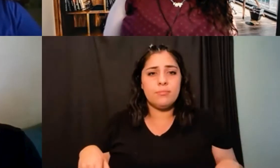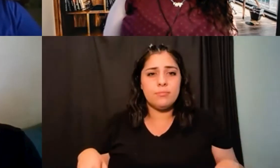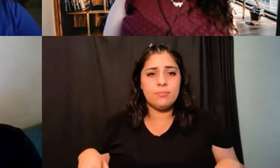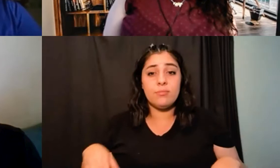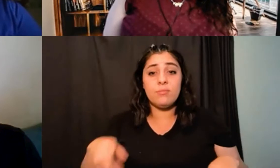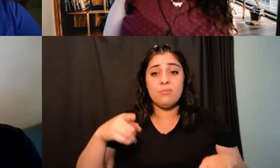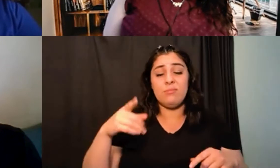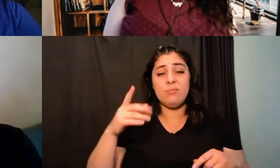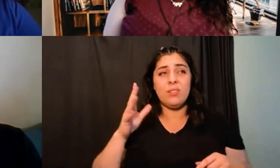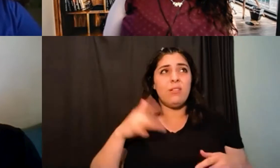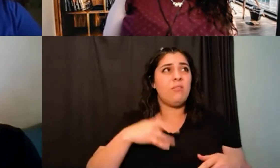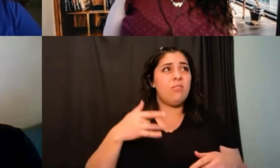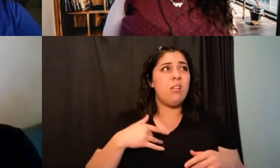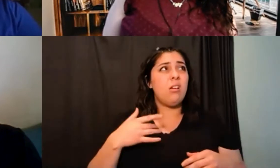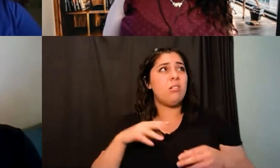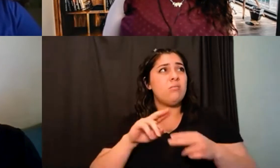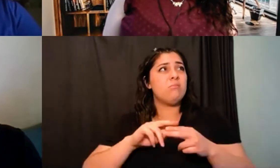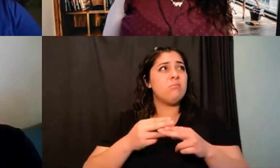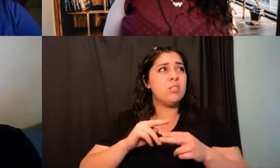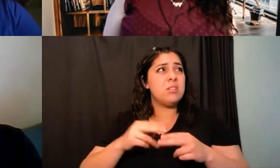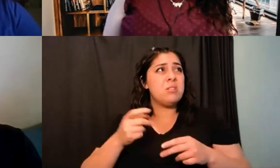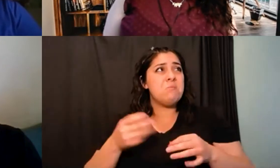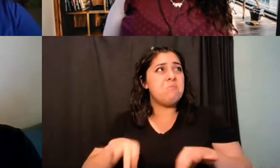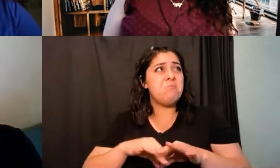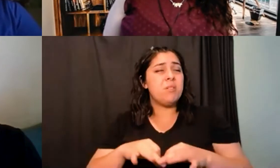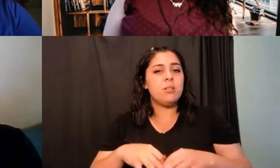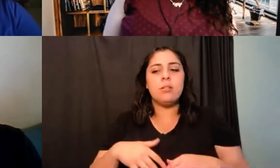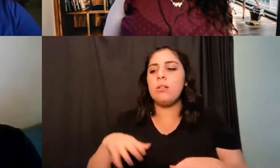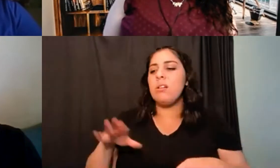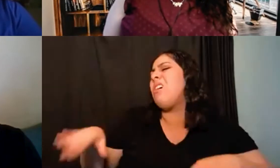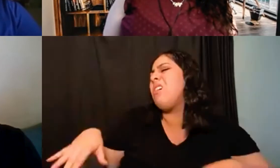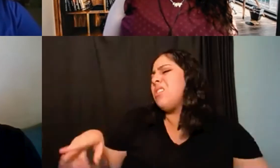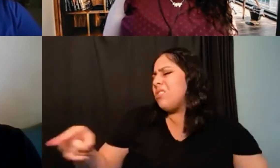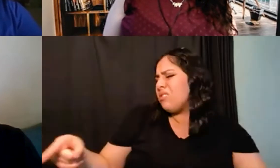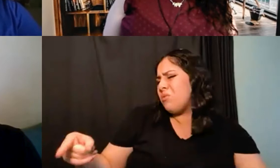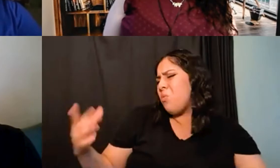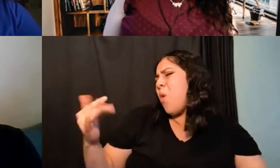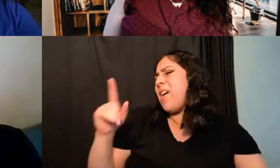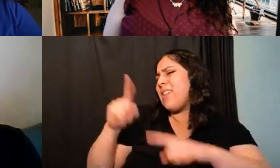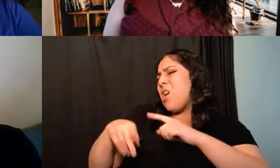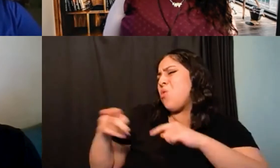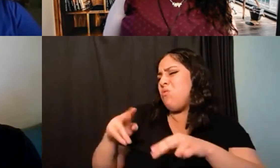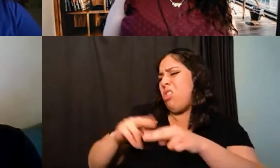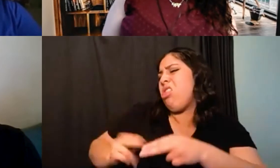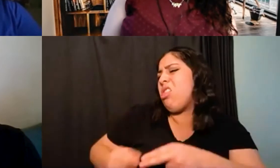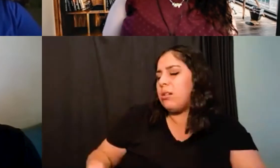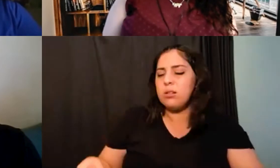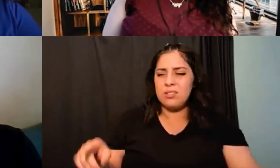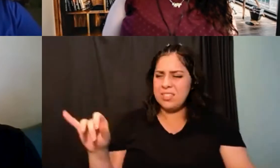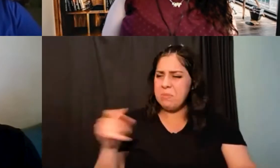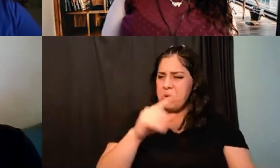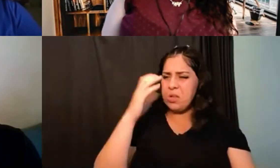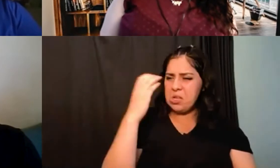deficits, says, "Why can't you be skinny like your cousin?" There are people outside the